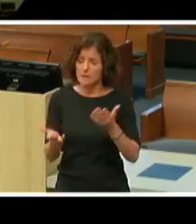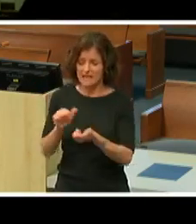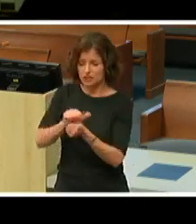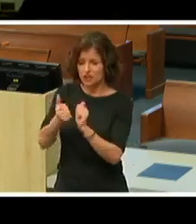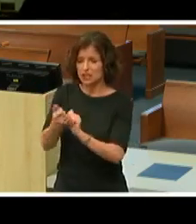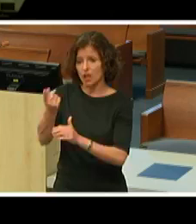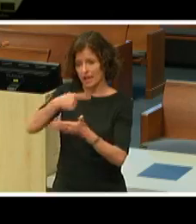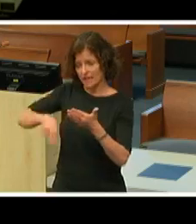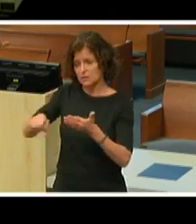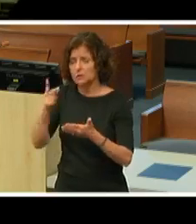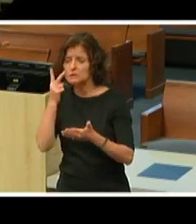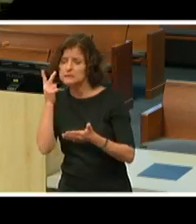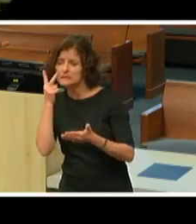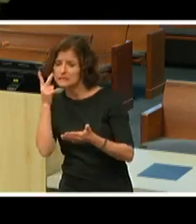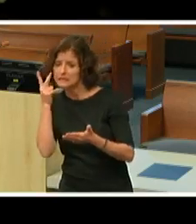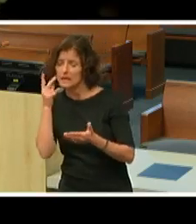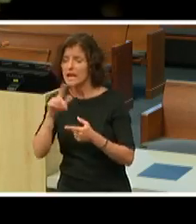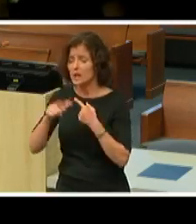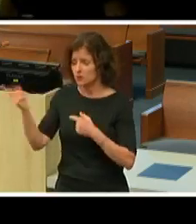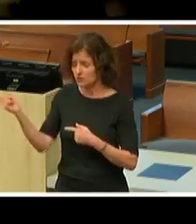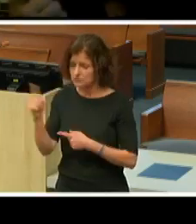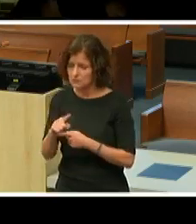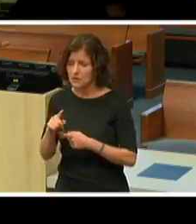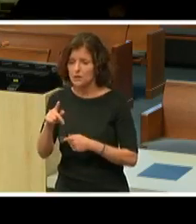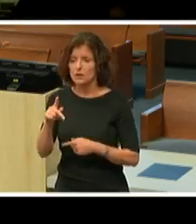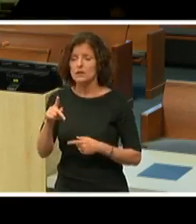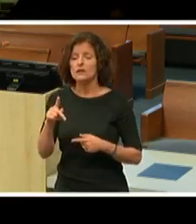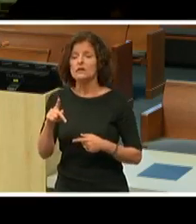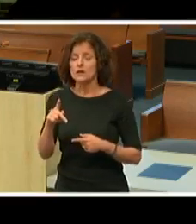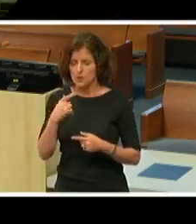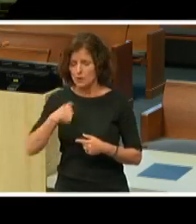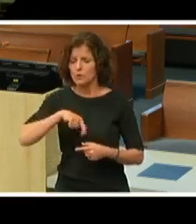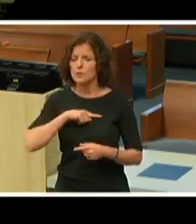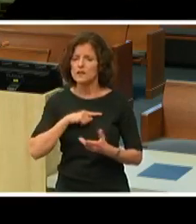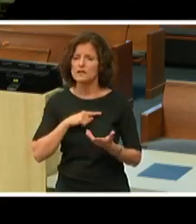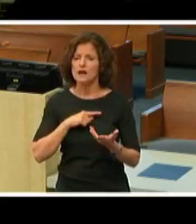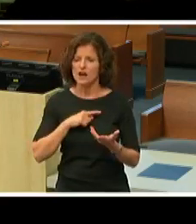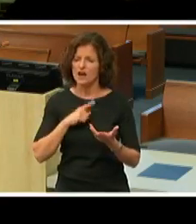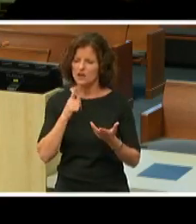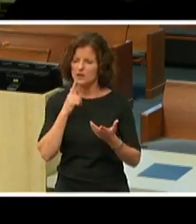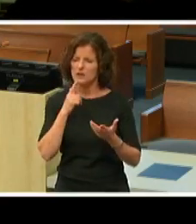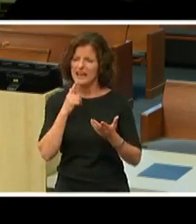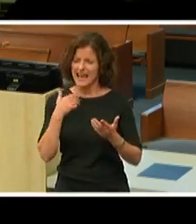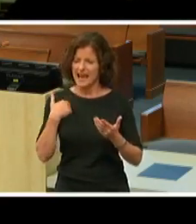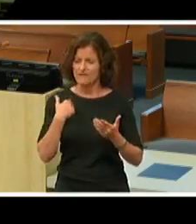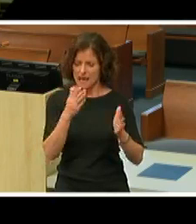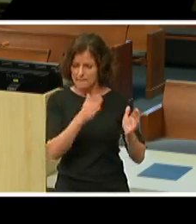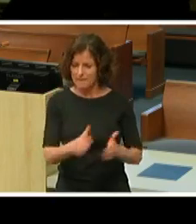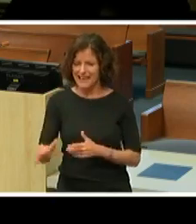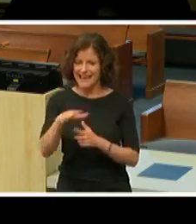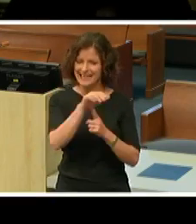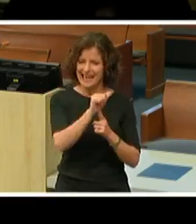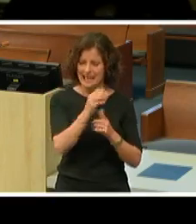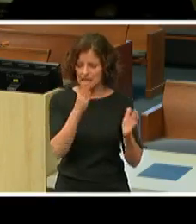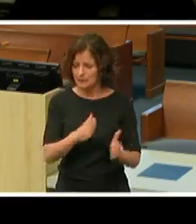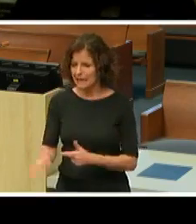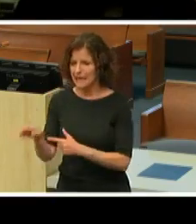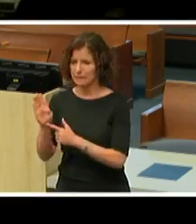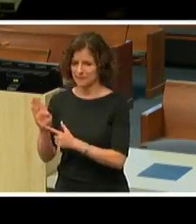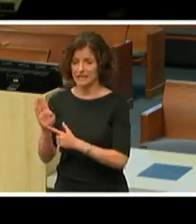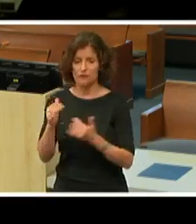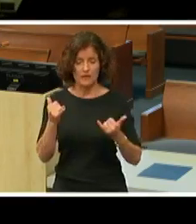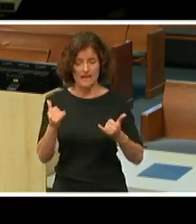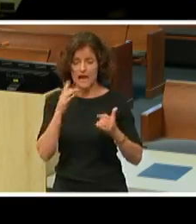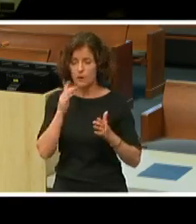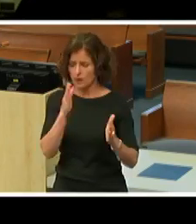week. And then kind of as you came in, I was talking about, we're basically going to need plan A and plan B. What we're dealing with now is plan